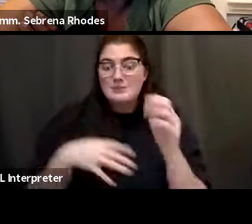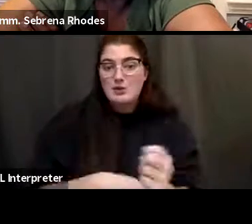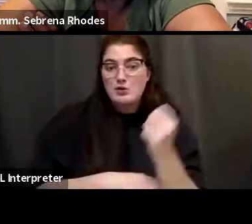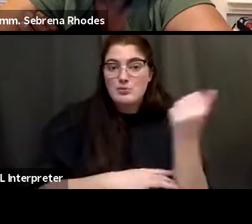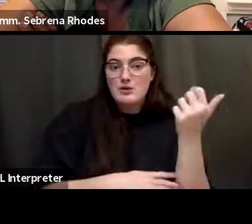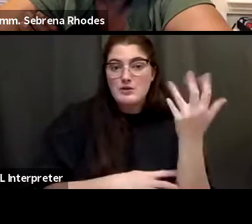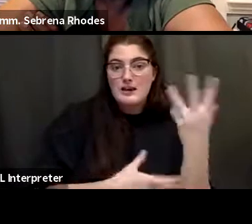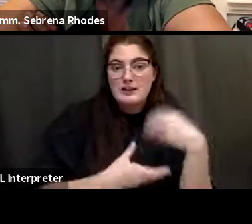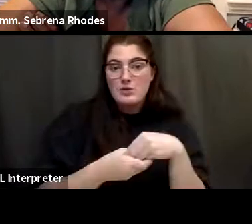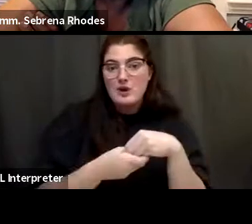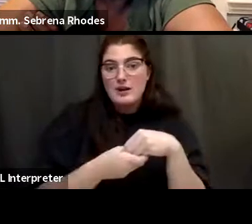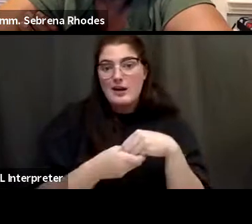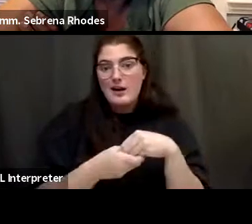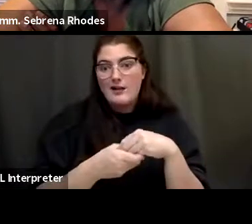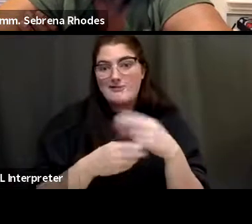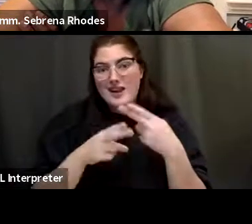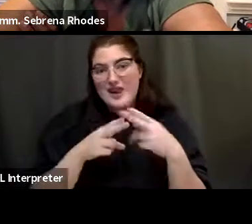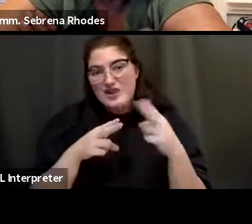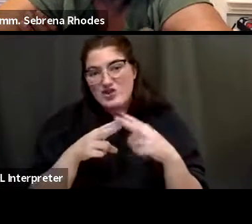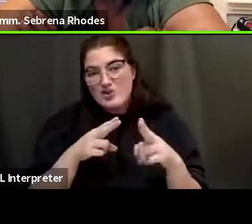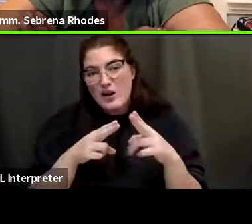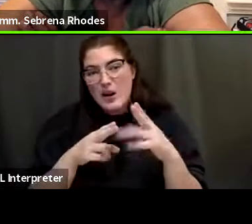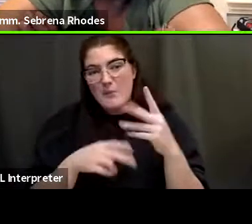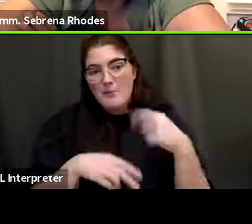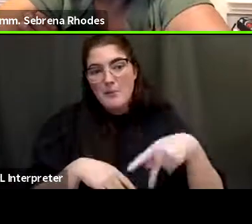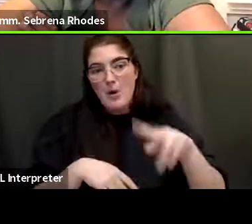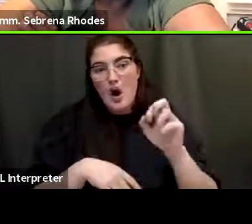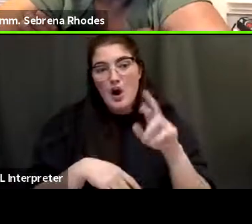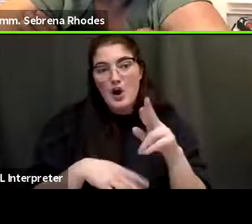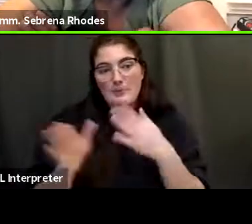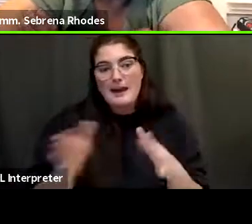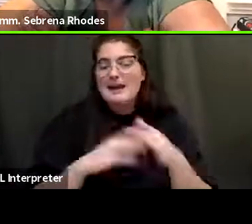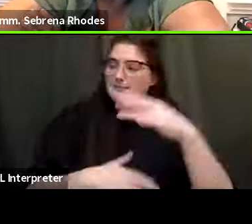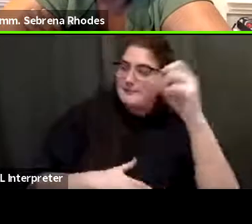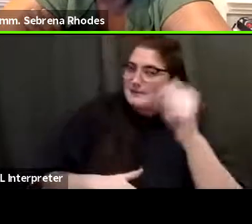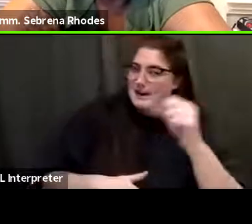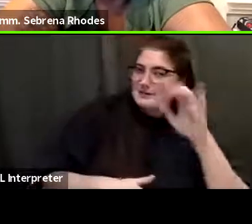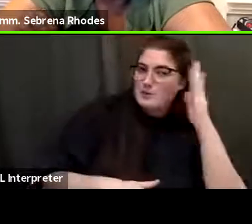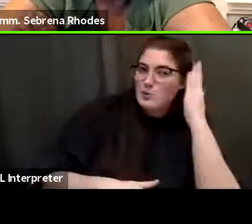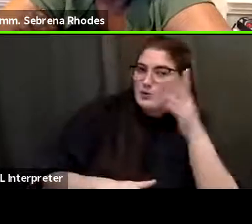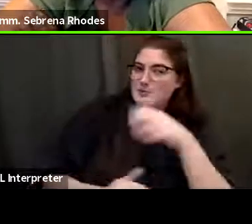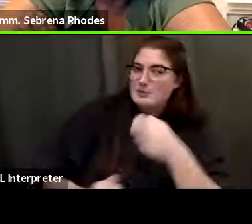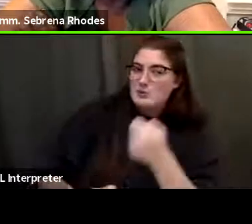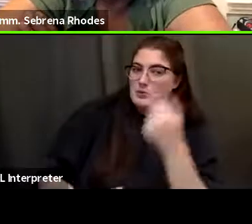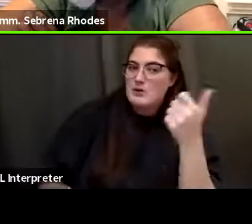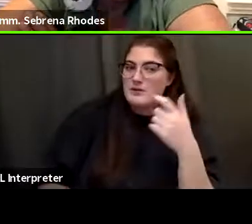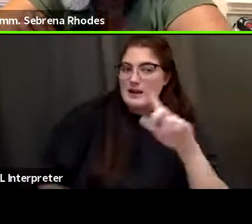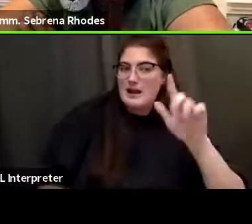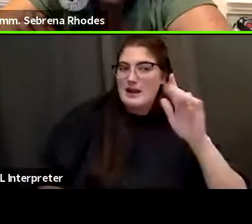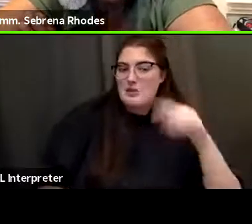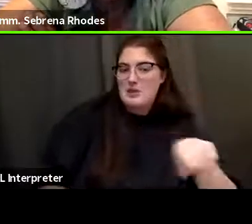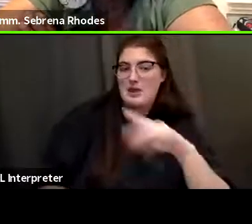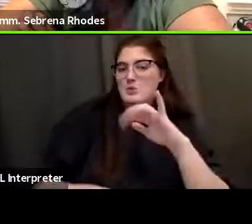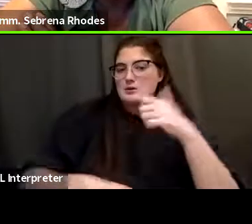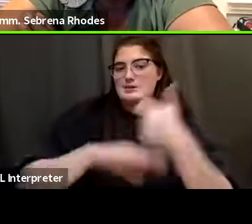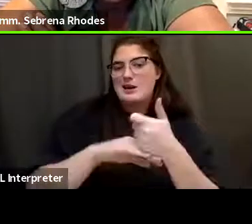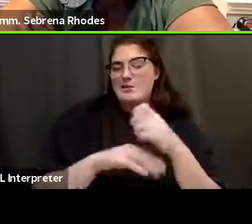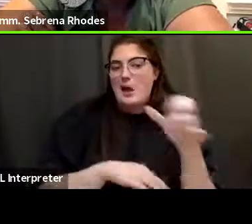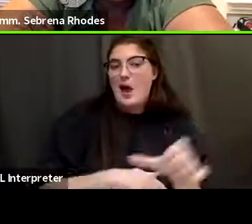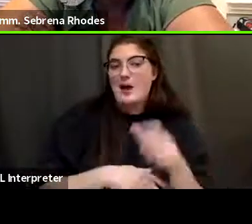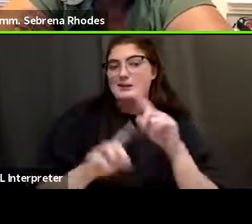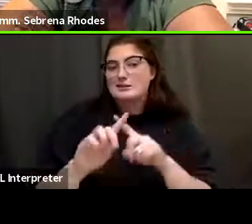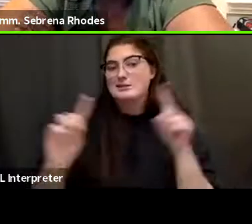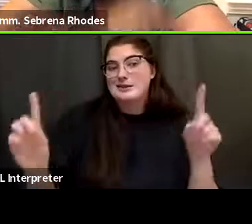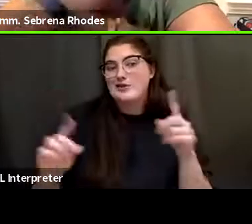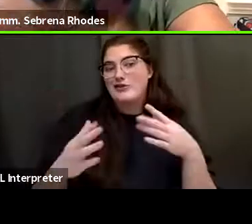part of the interim park plan? Yes, it will. It will. They will put another fencing around